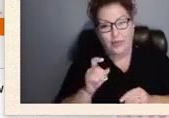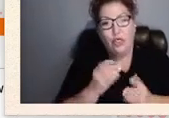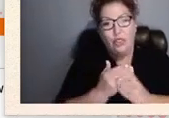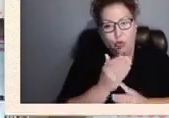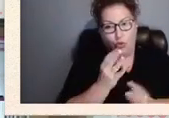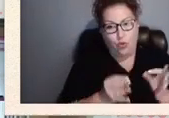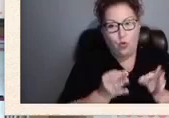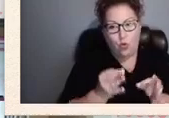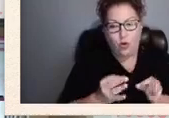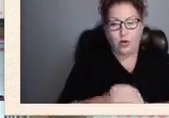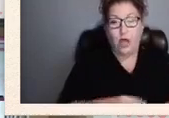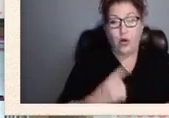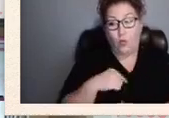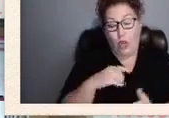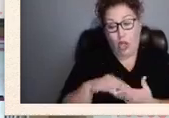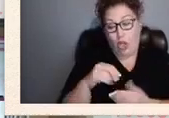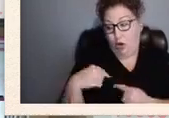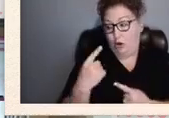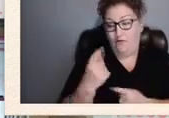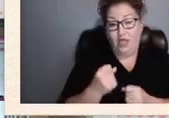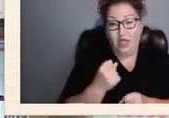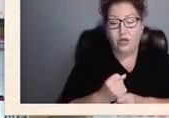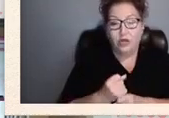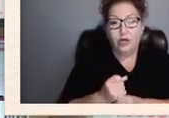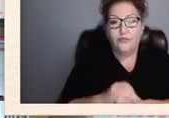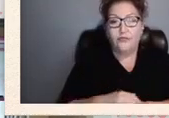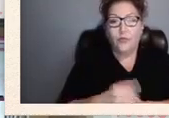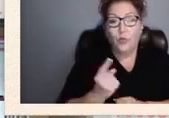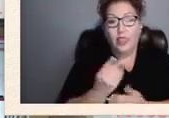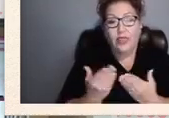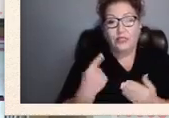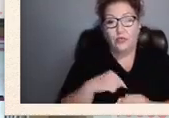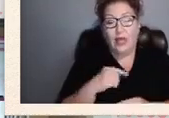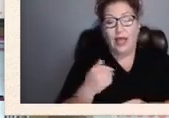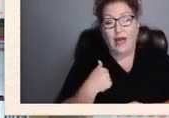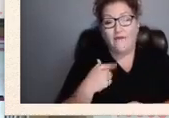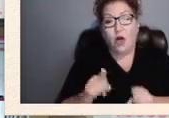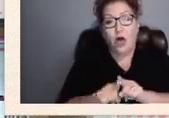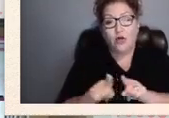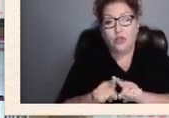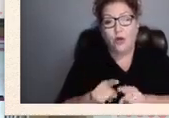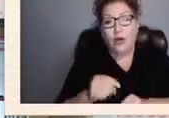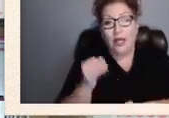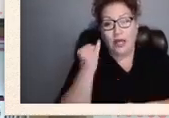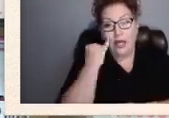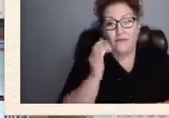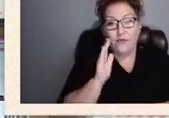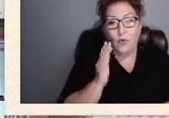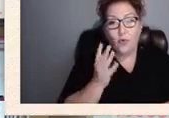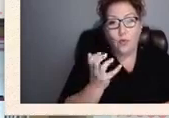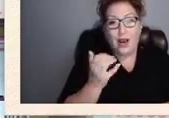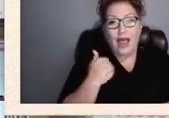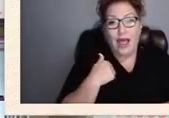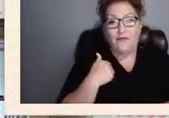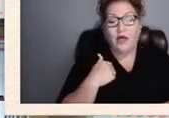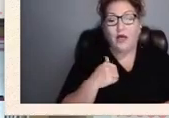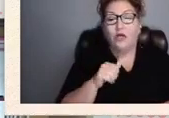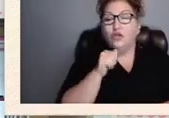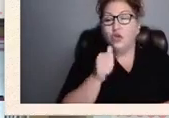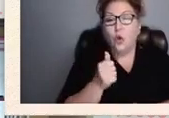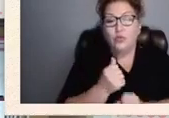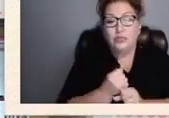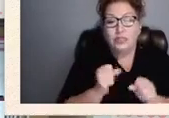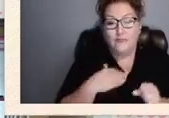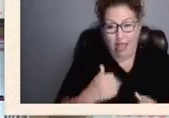learned over the last year, one of the things that we have is also whether or not you want to have a do not resuscitate. That also has to be